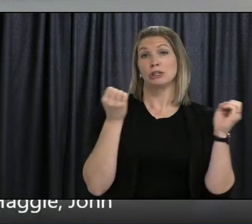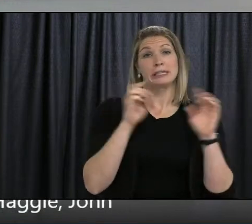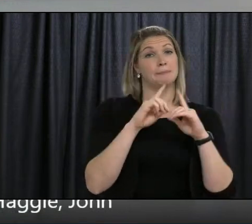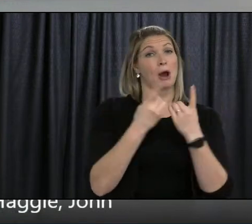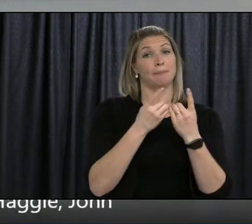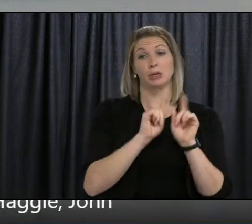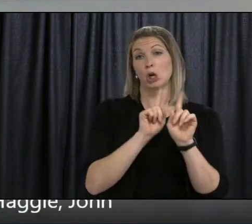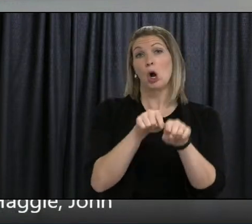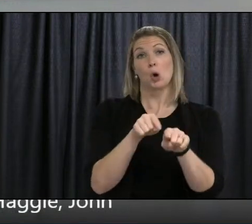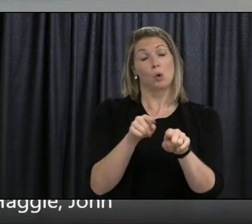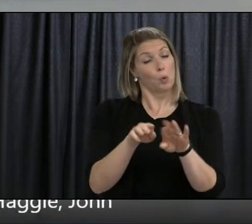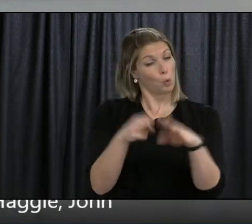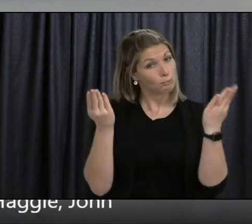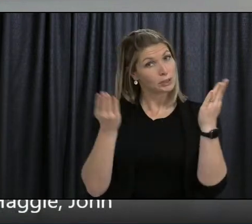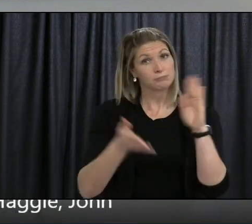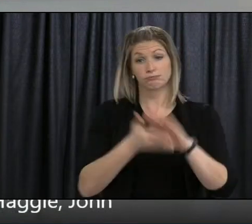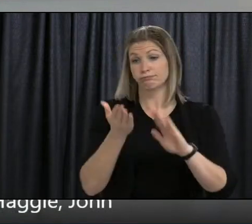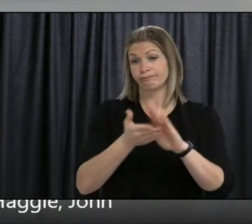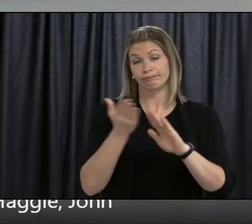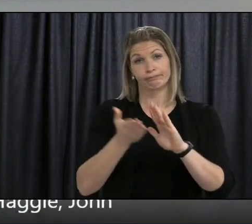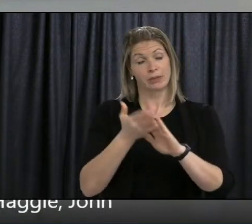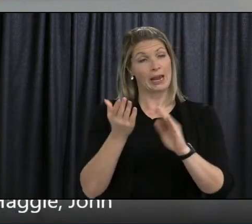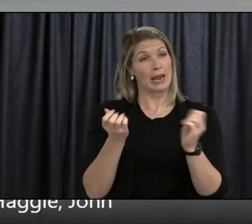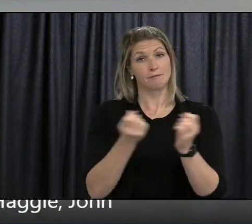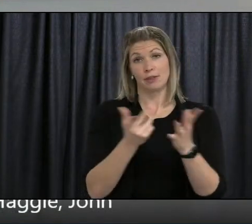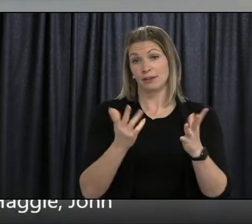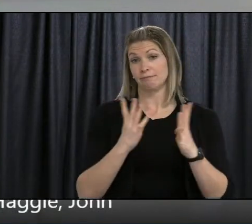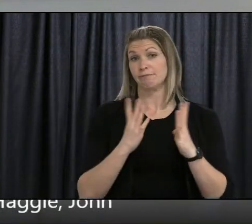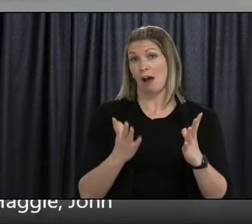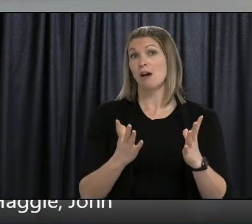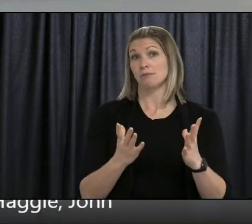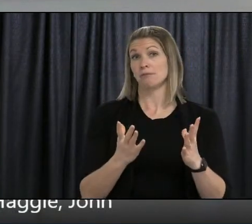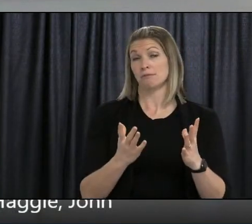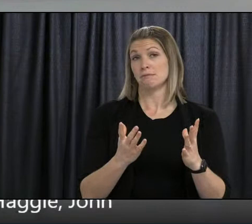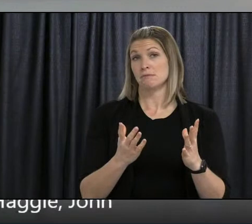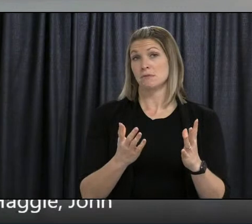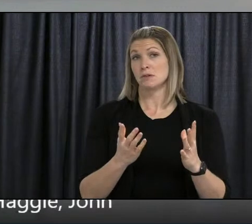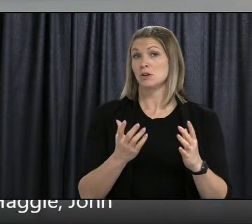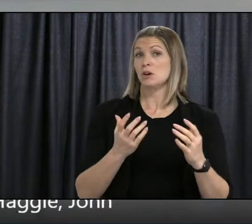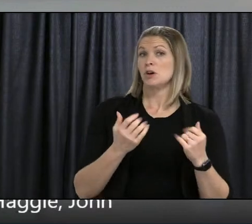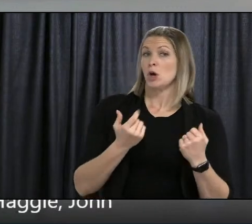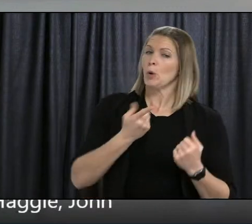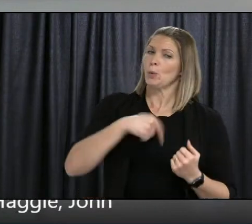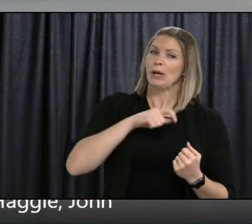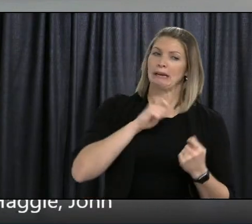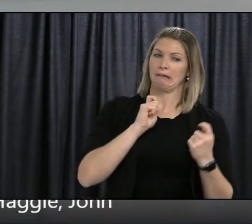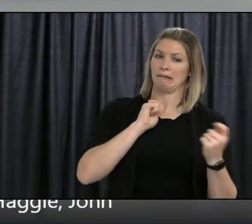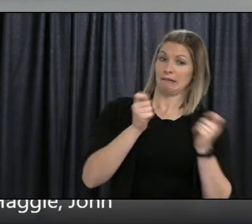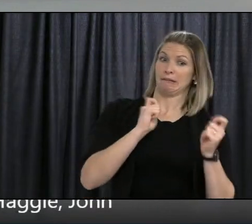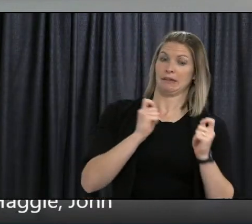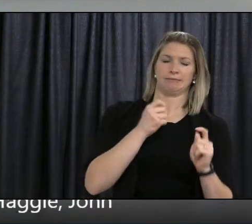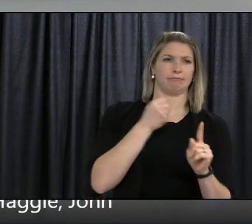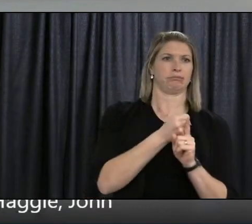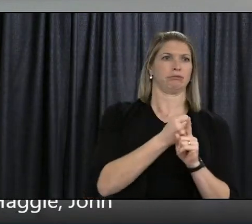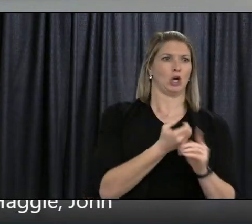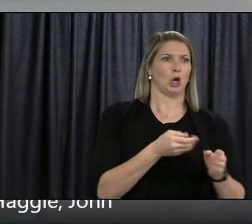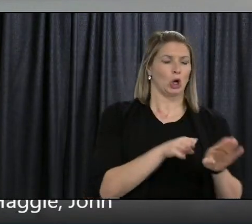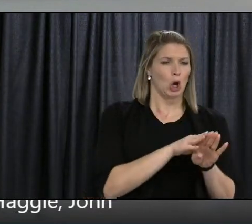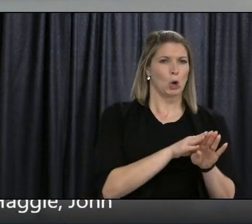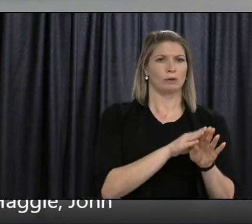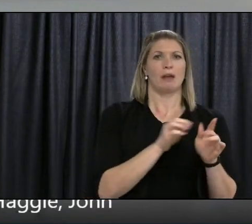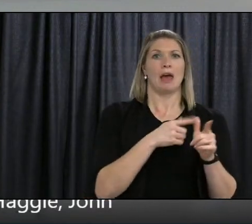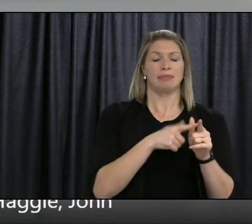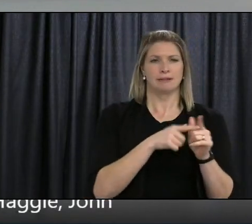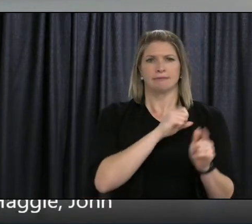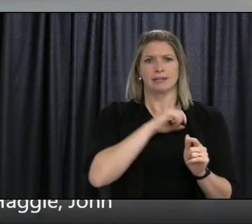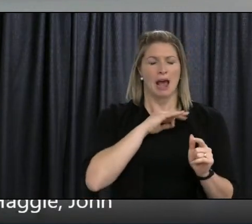Harbour Breton is still functioning. So we've endeavoured to adapt to the impact of COVID-19, but we've